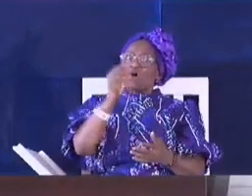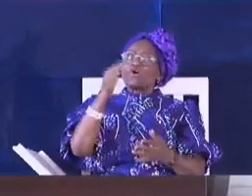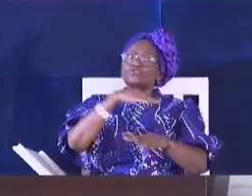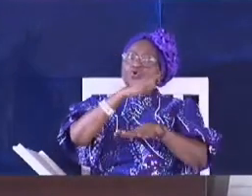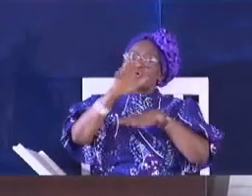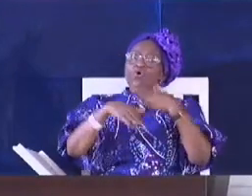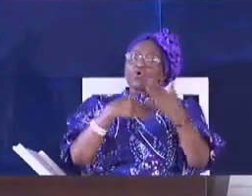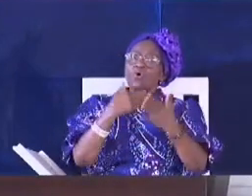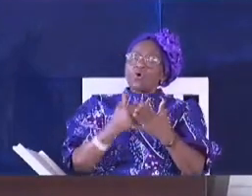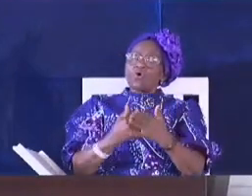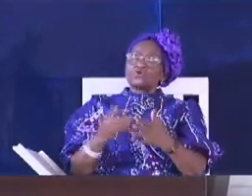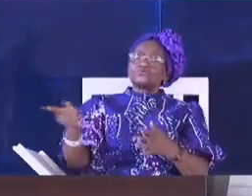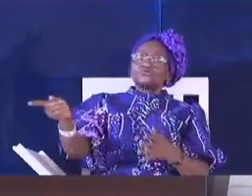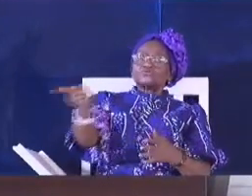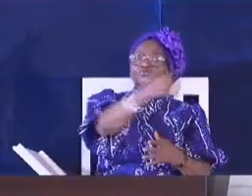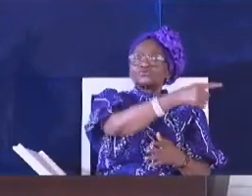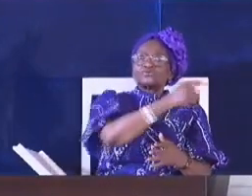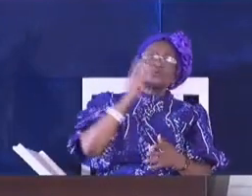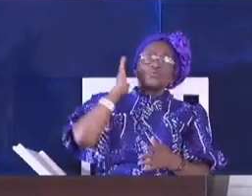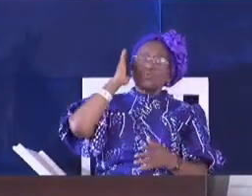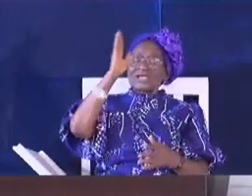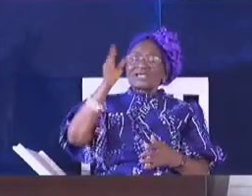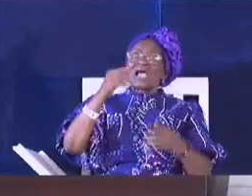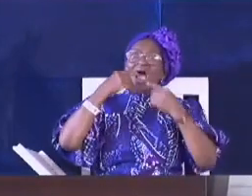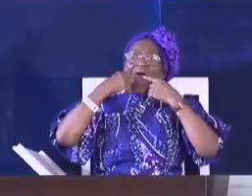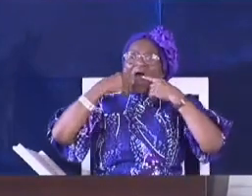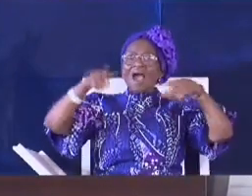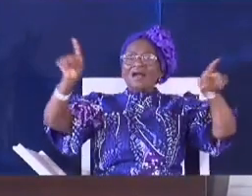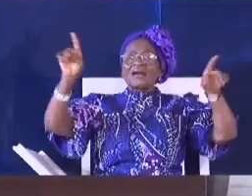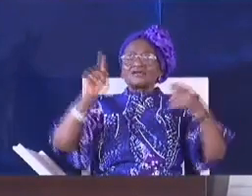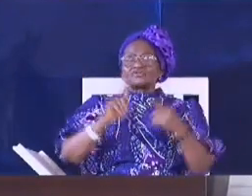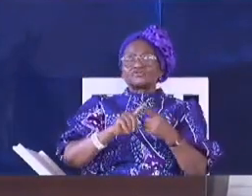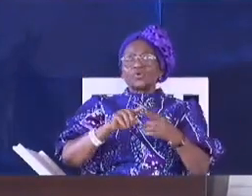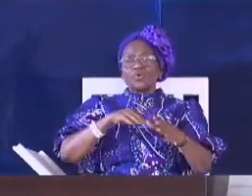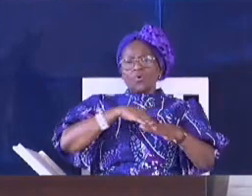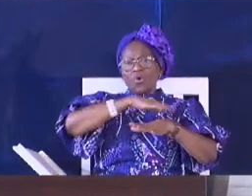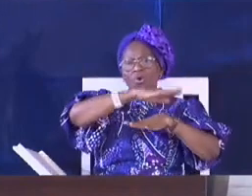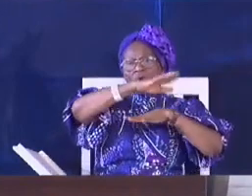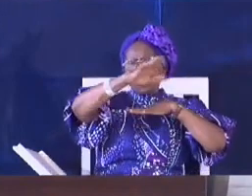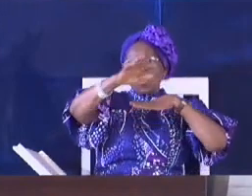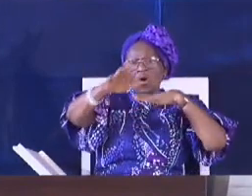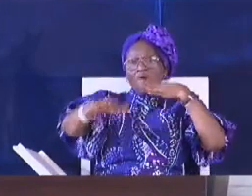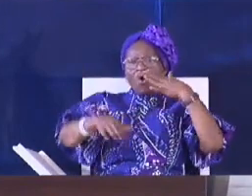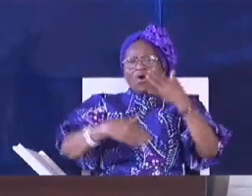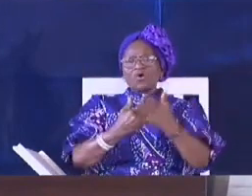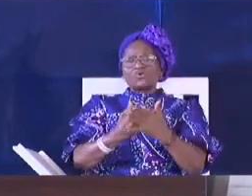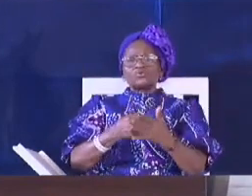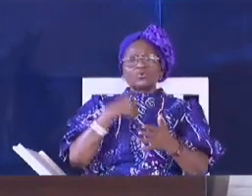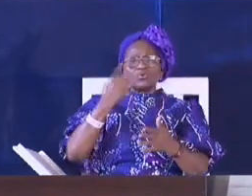You're going to decree to all those who are precious to you.